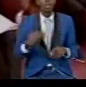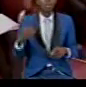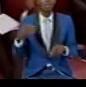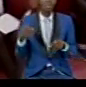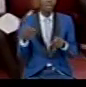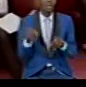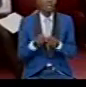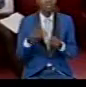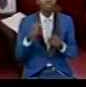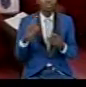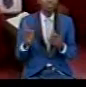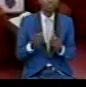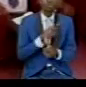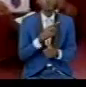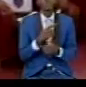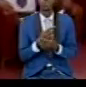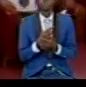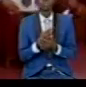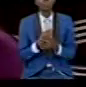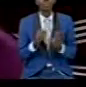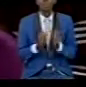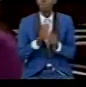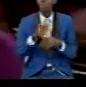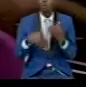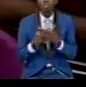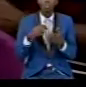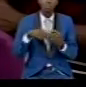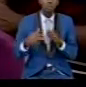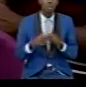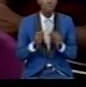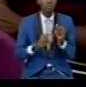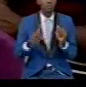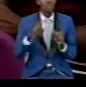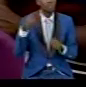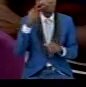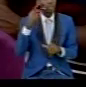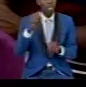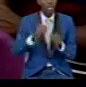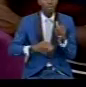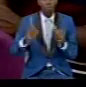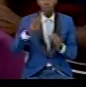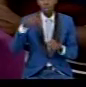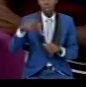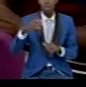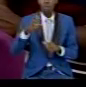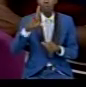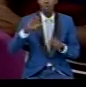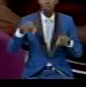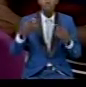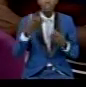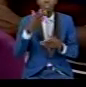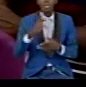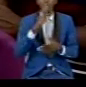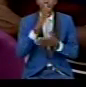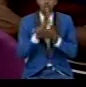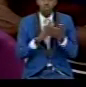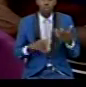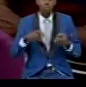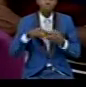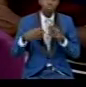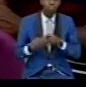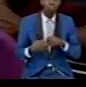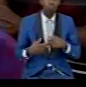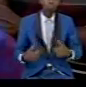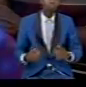all those challenges. Actually, everywhere Paul the apostle went, there were some difficulties and challenges and